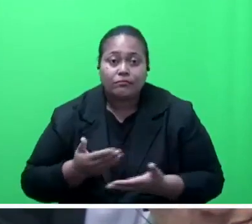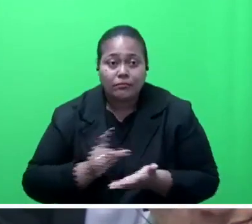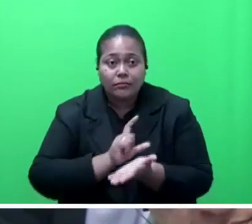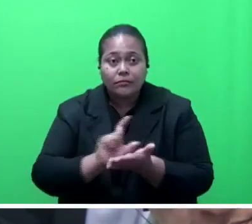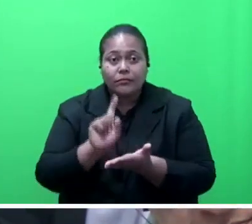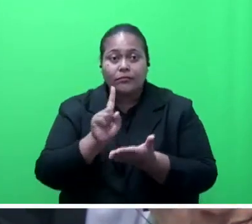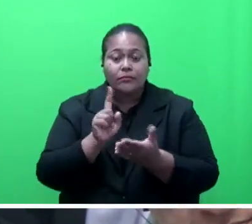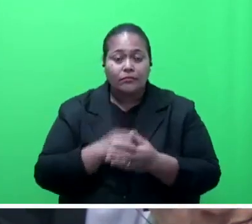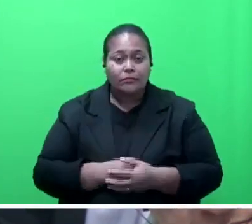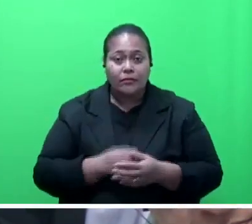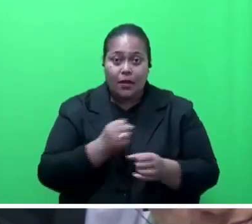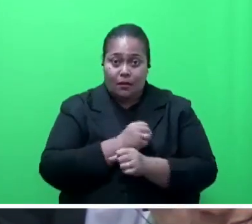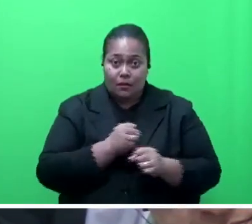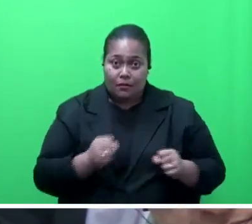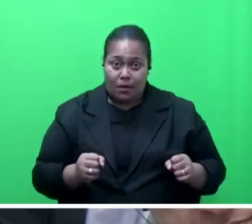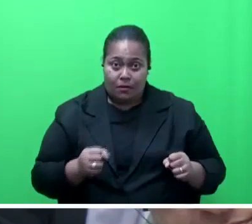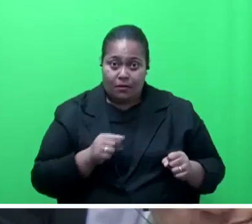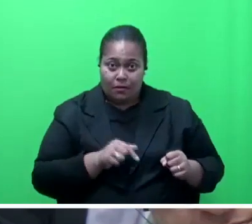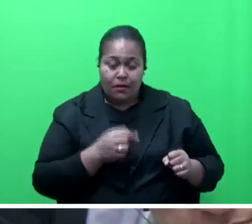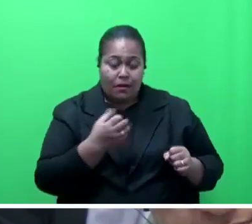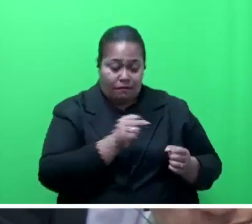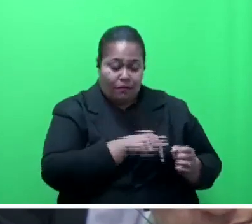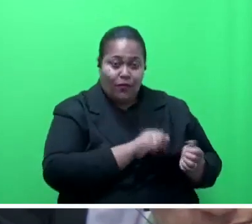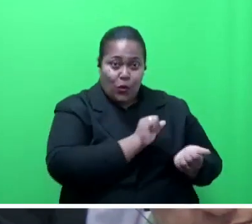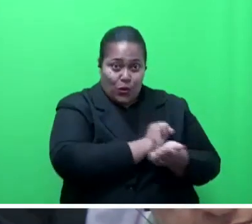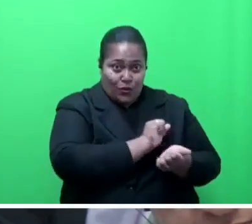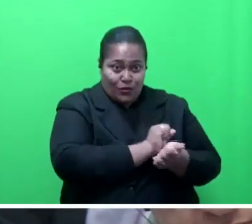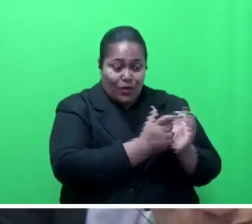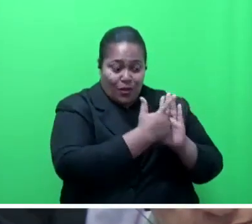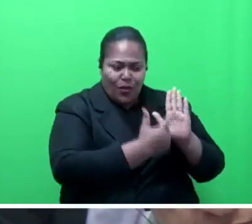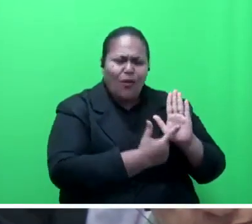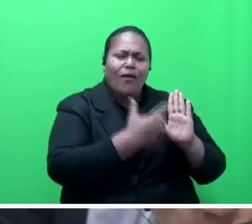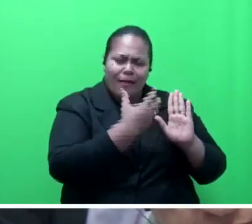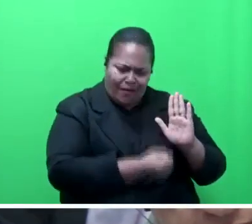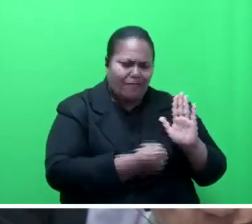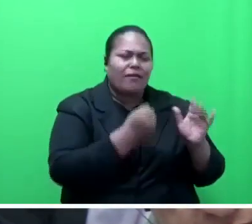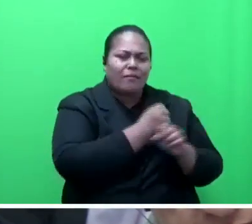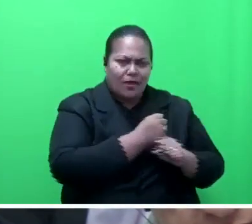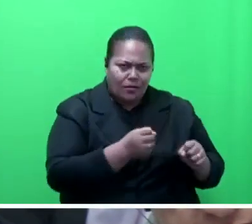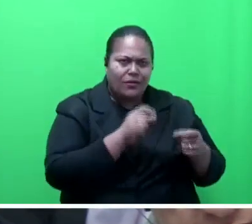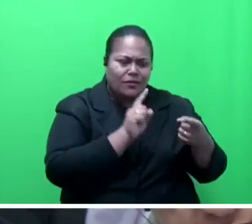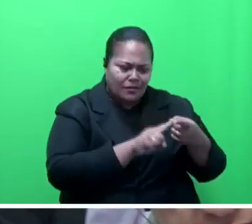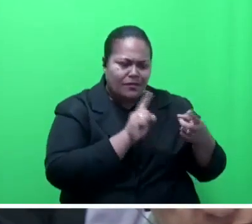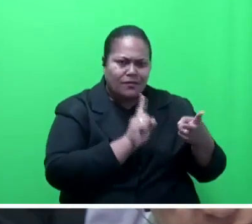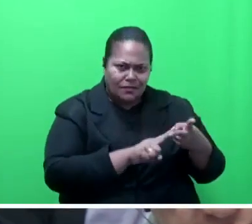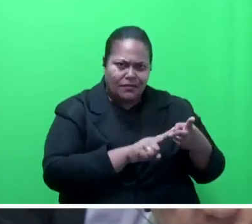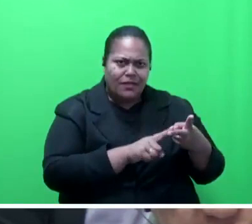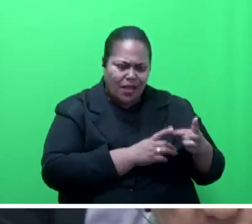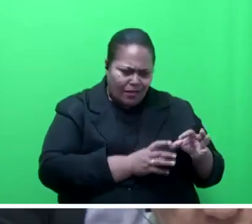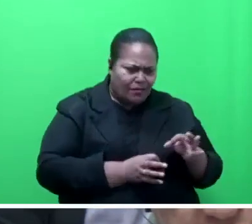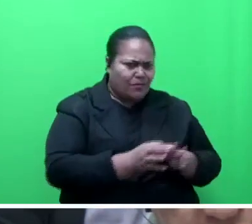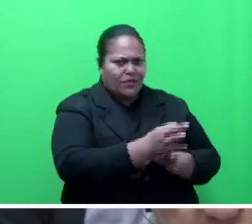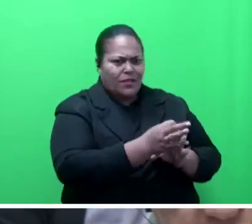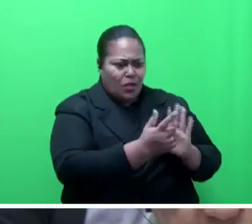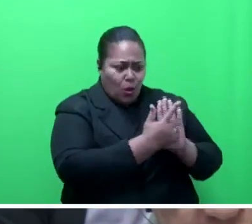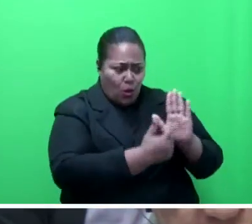the powers exist within the Corrections Act itself. Powers exist within the subsidiary legislation for the Commissioner